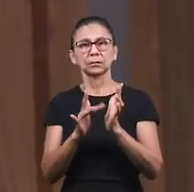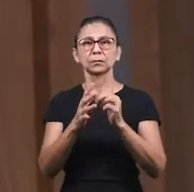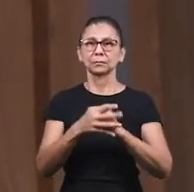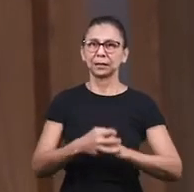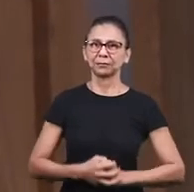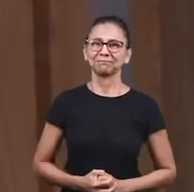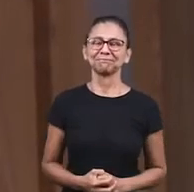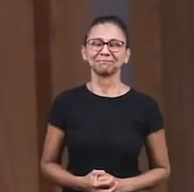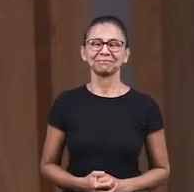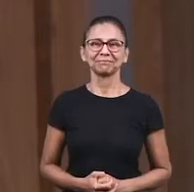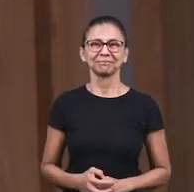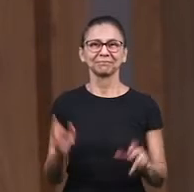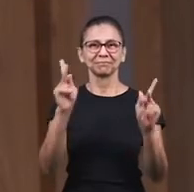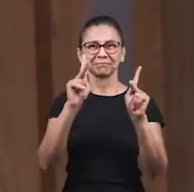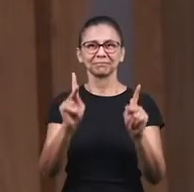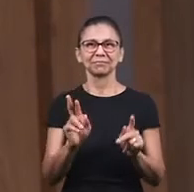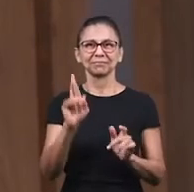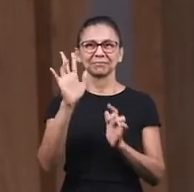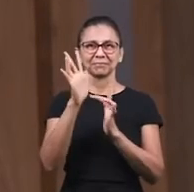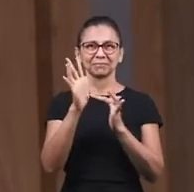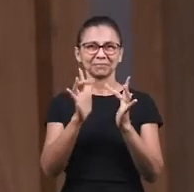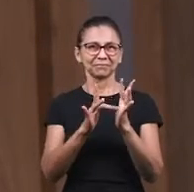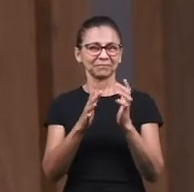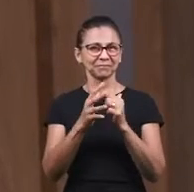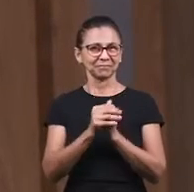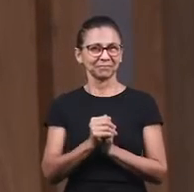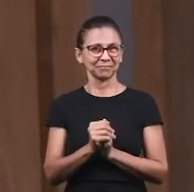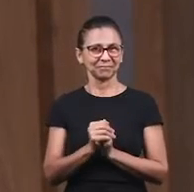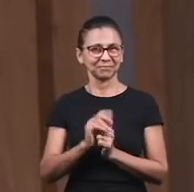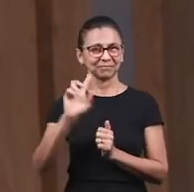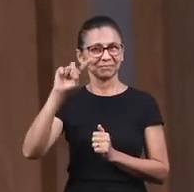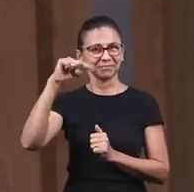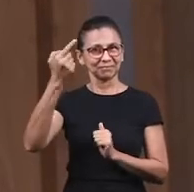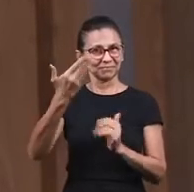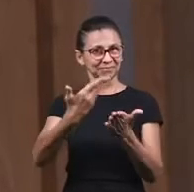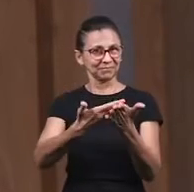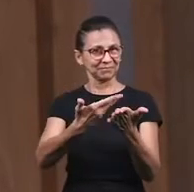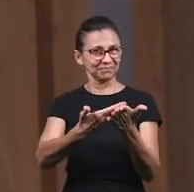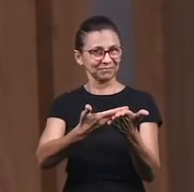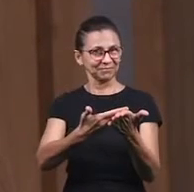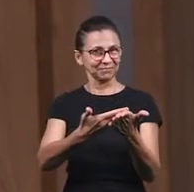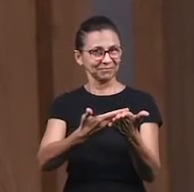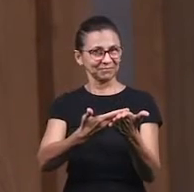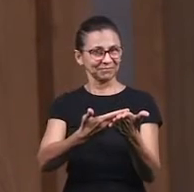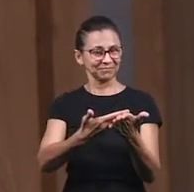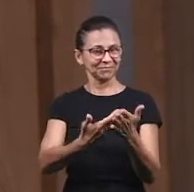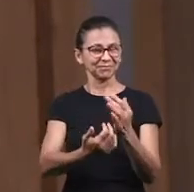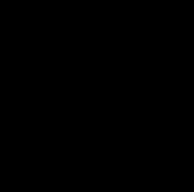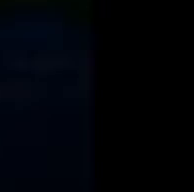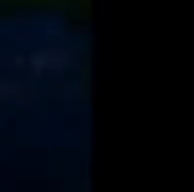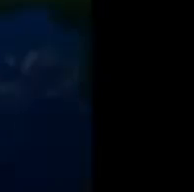Jesus' name, amen. And to all the peace of the Lord, and until our next lesson.